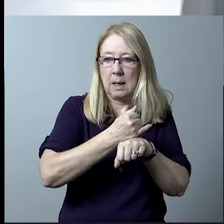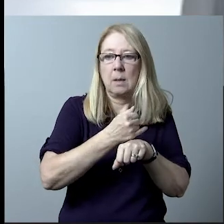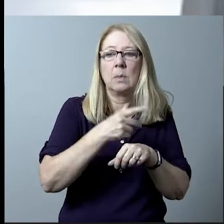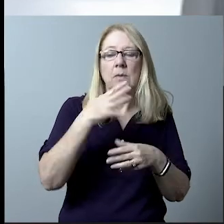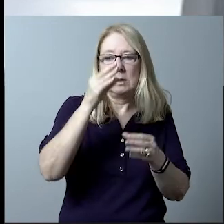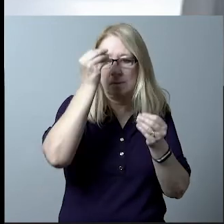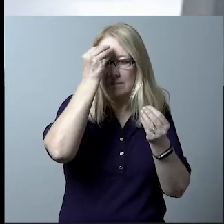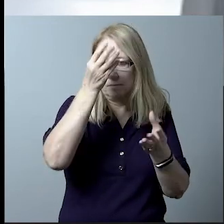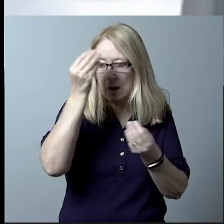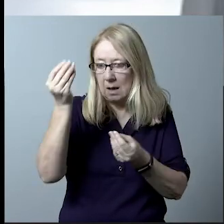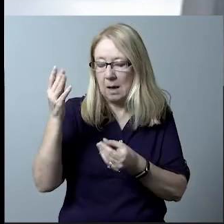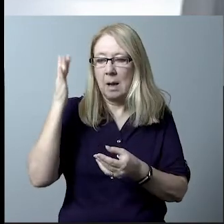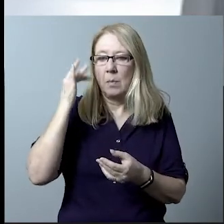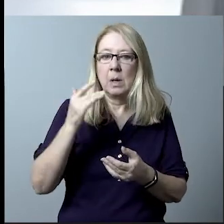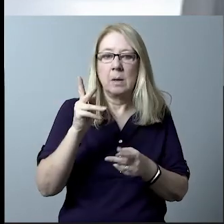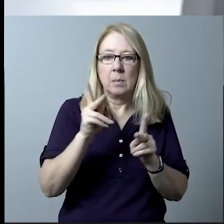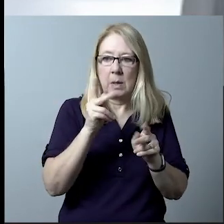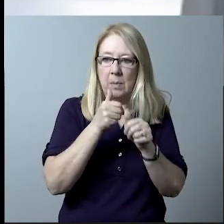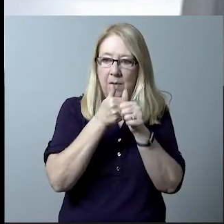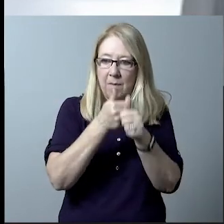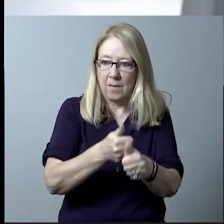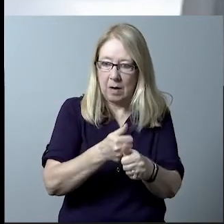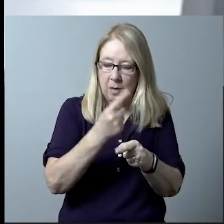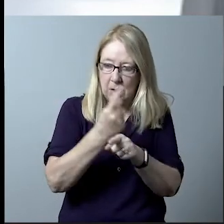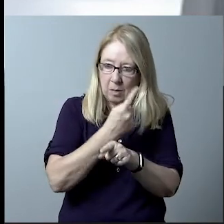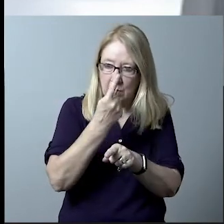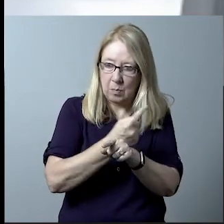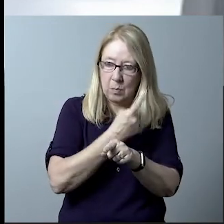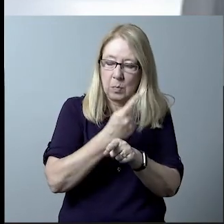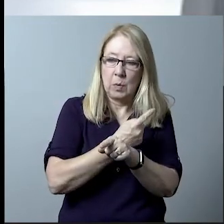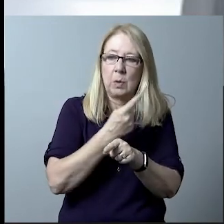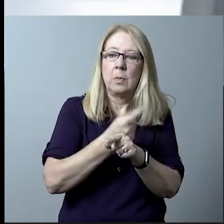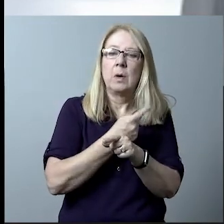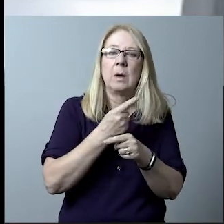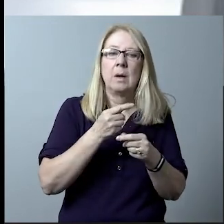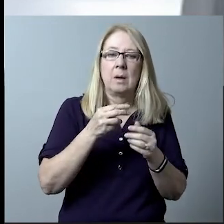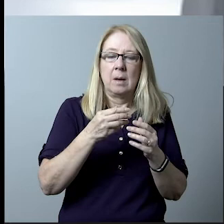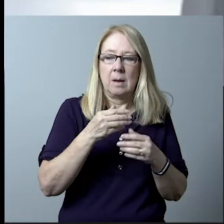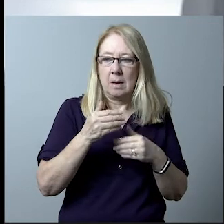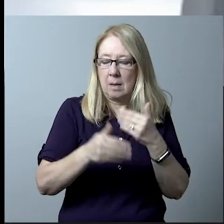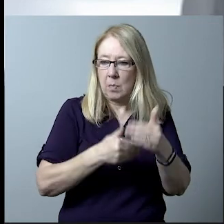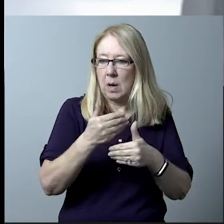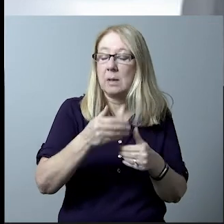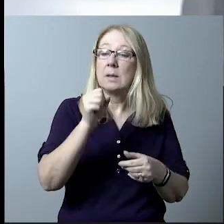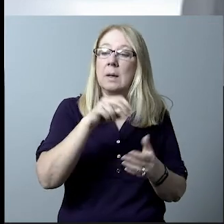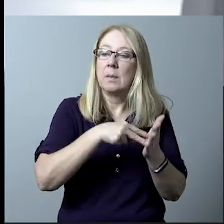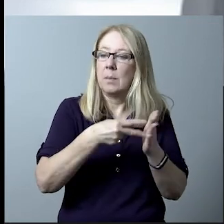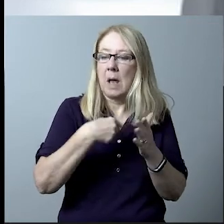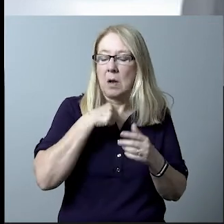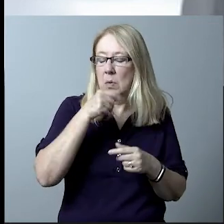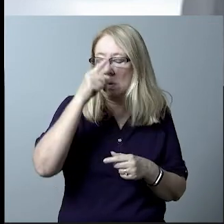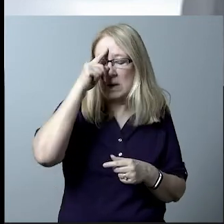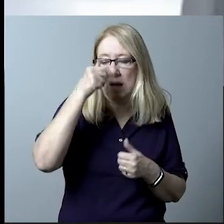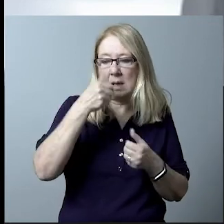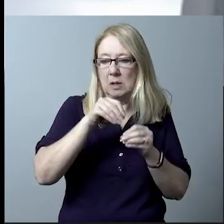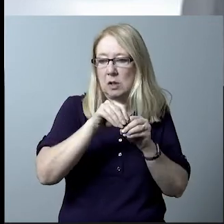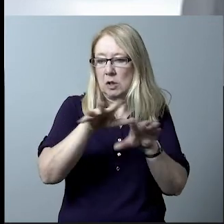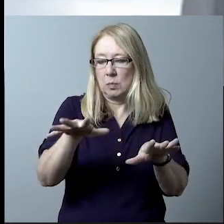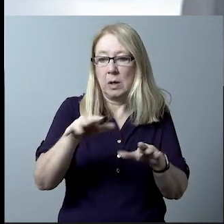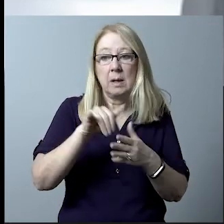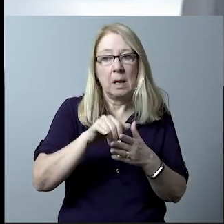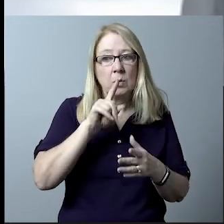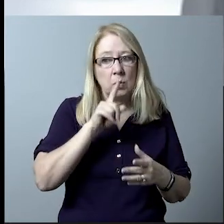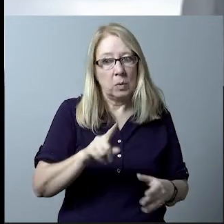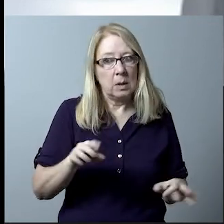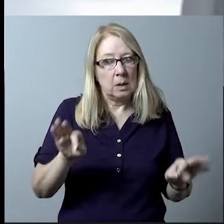that contact has been made because people were following the proper procedures. Again, I don't think there's going to be anybody else affected. We'll